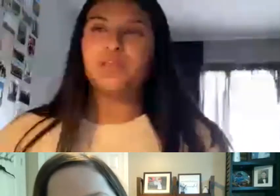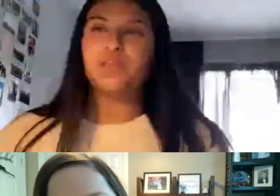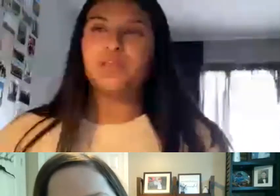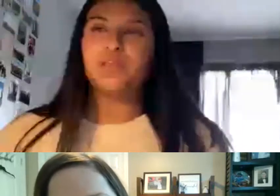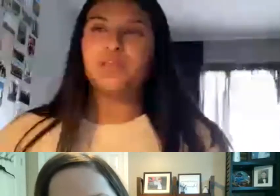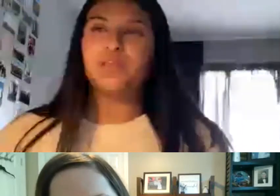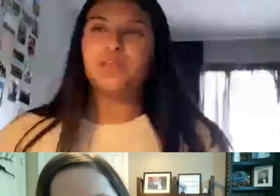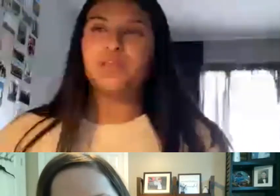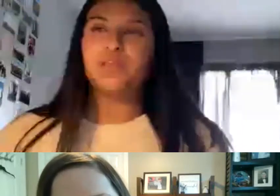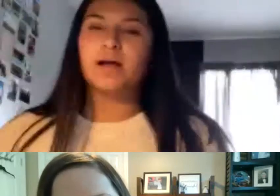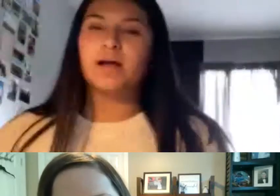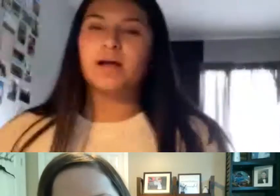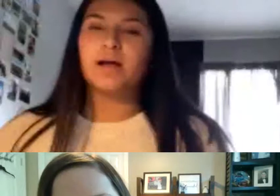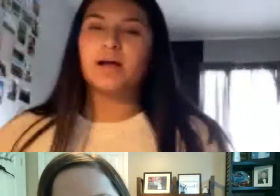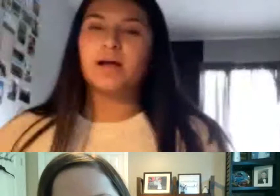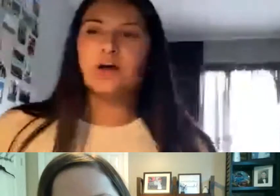it,